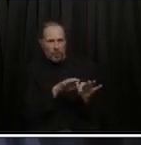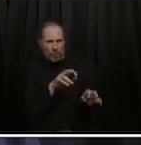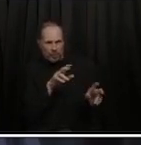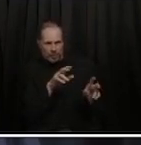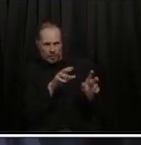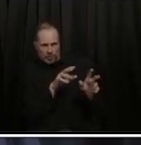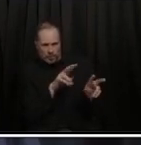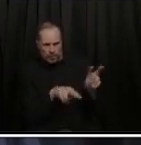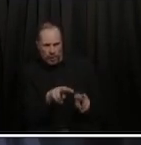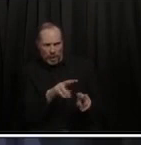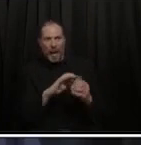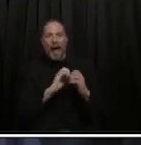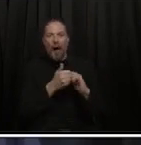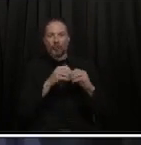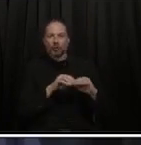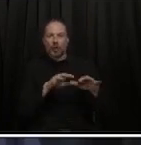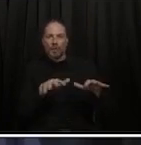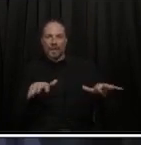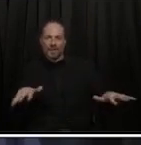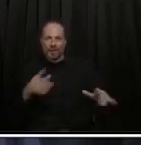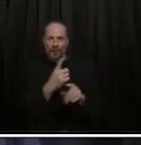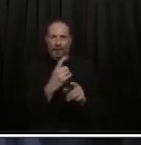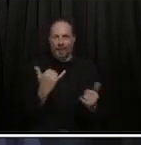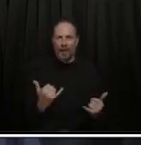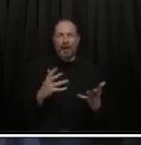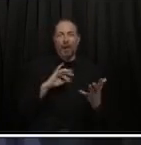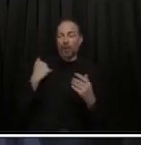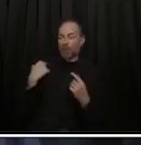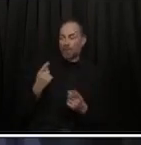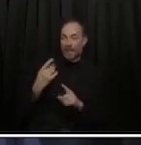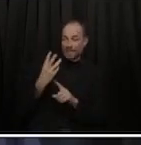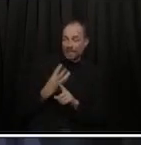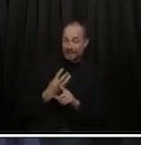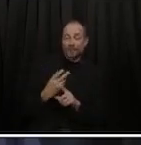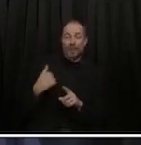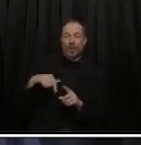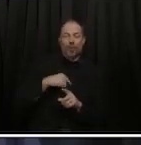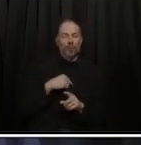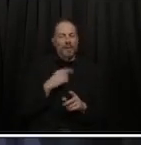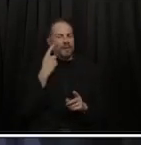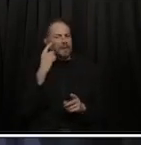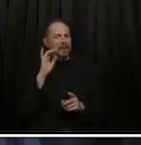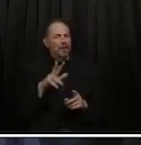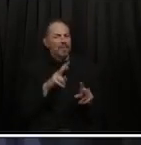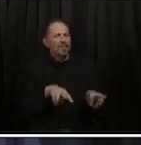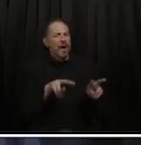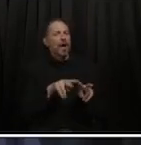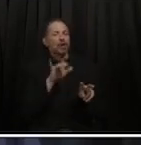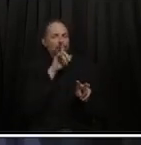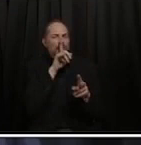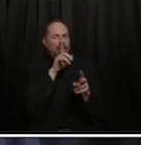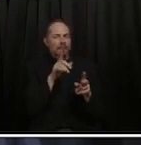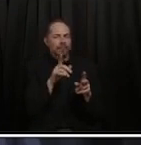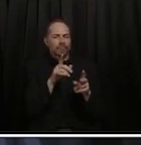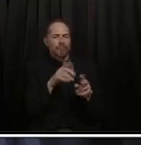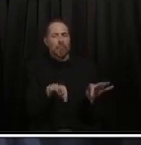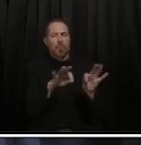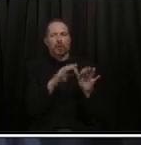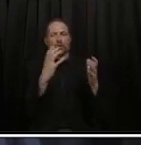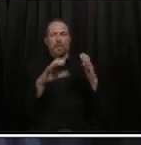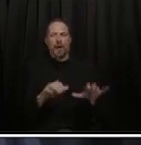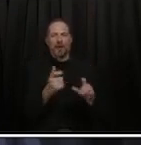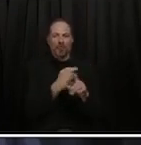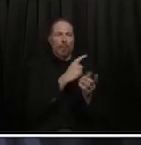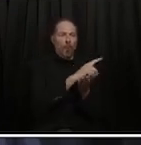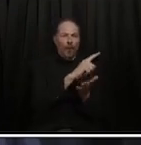over the short term. So over the last 6 months or so, we believe that those values are appropriate to compare from 1 week to the next. Can you remind me of the